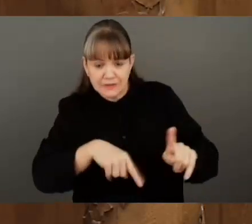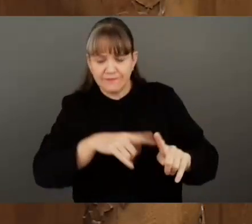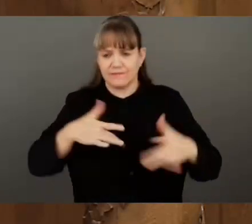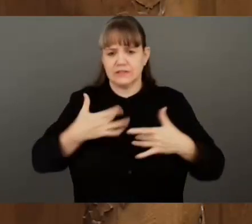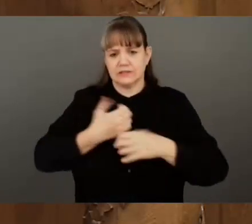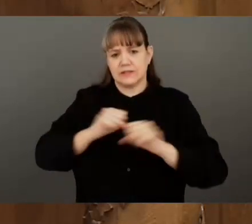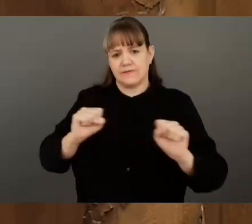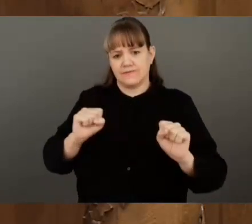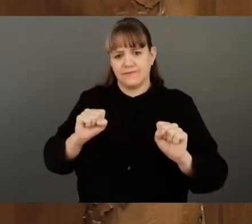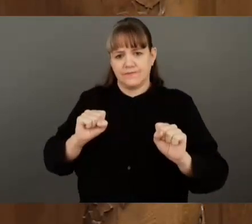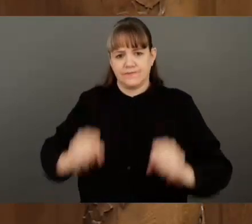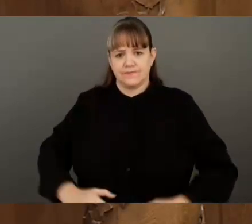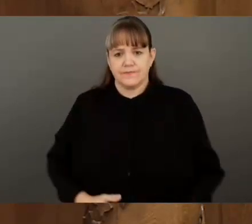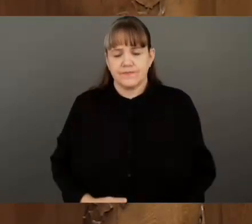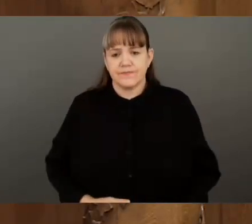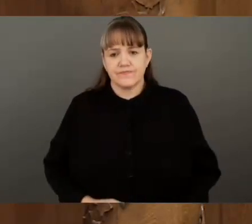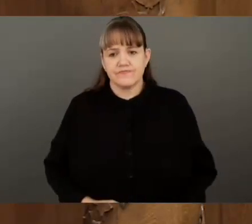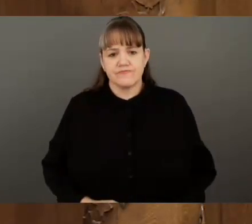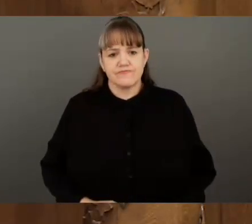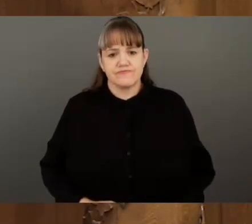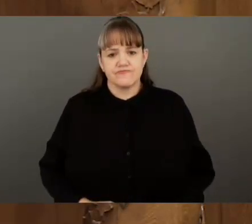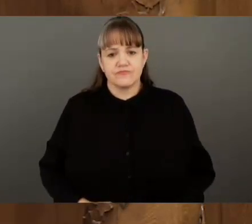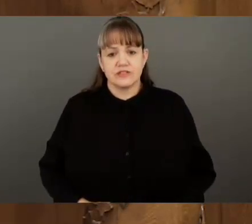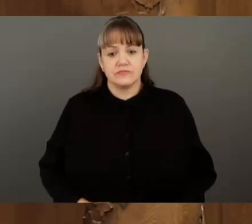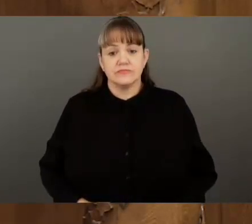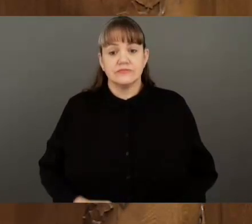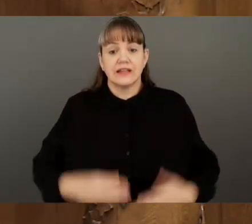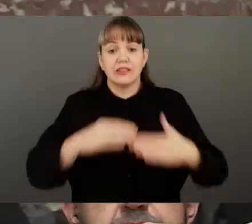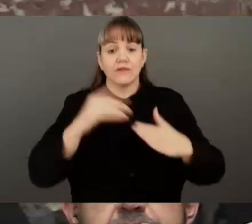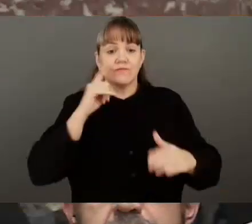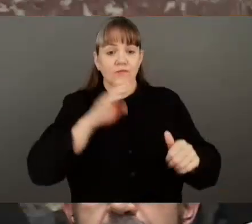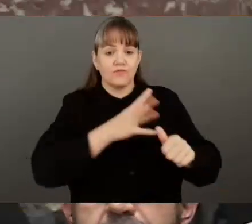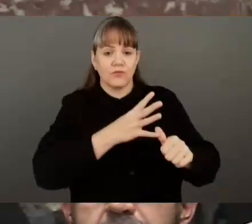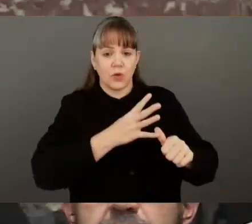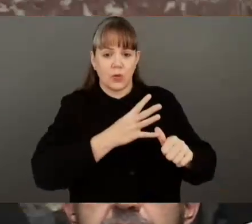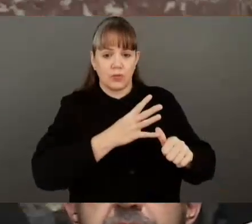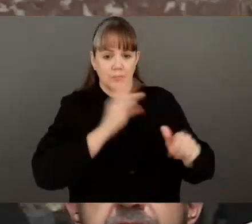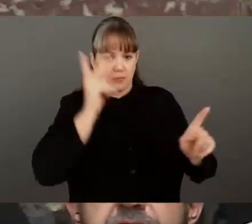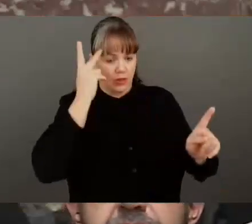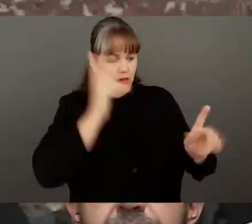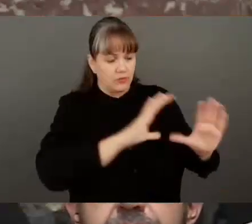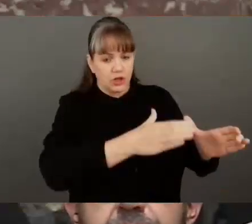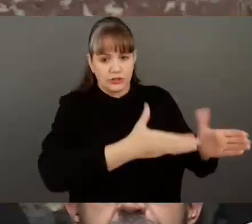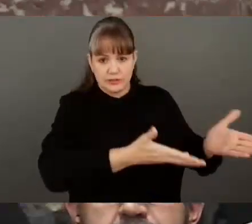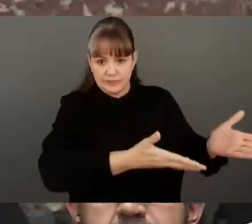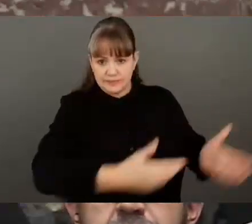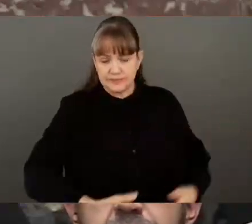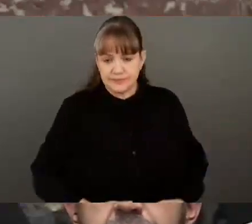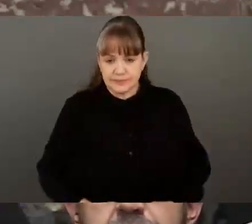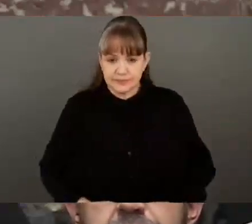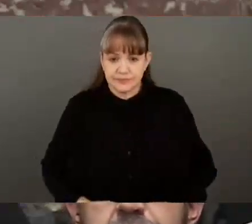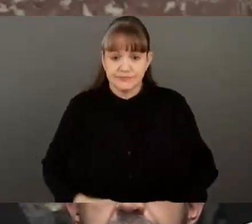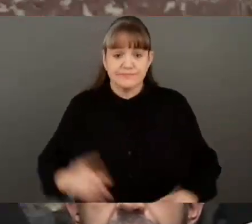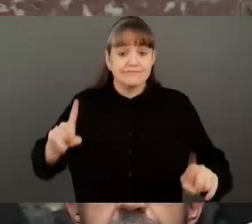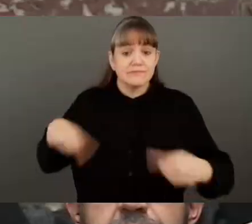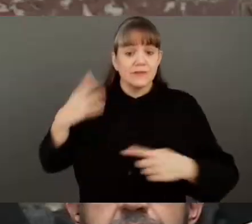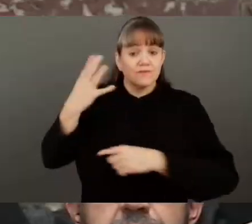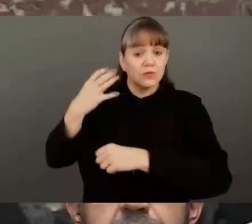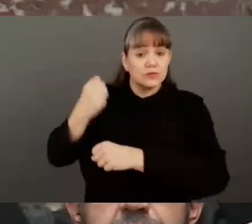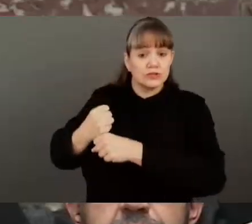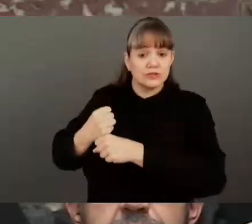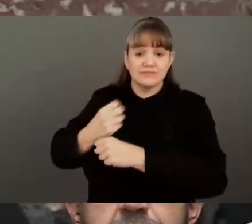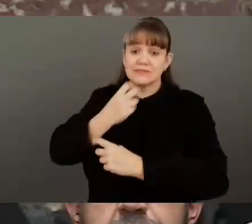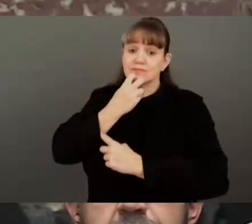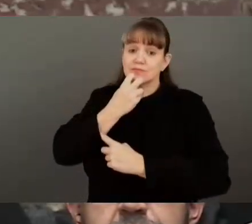Leader of the Fourth Party. Thank you, Mr. Speaker. For 4 years, the Kamloops Indian Band has been